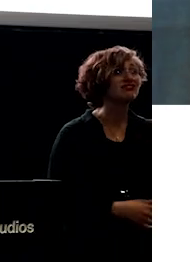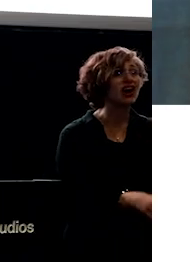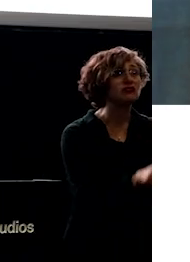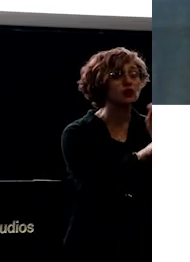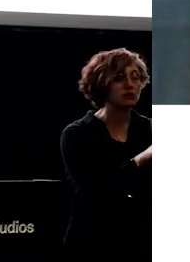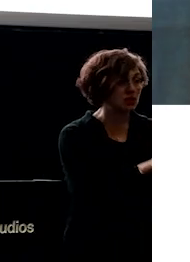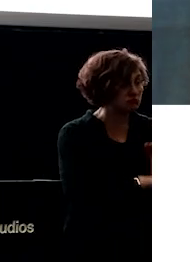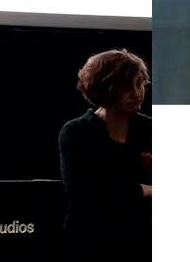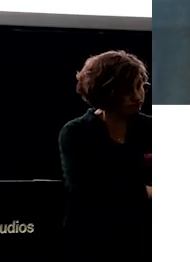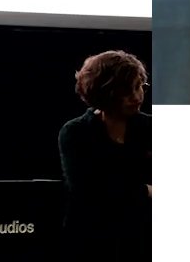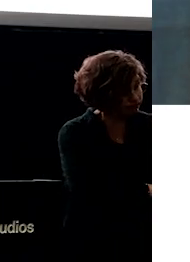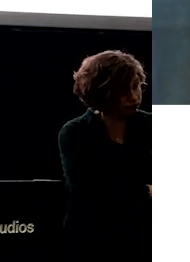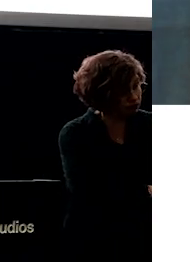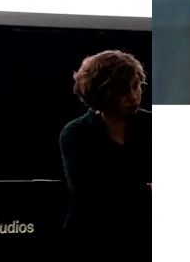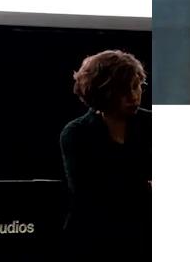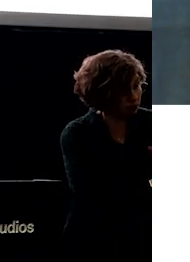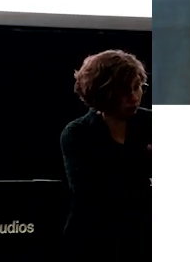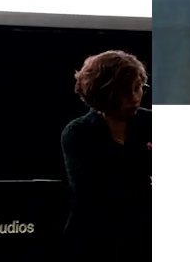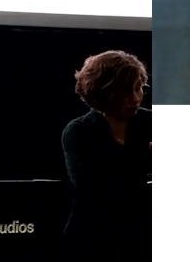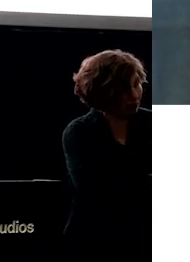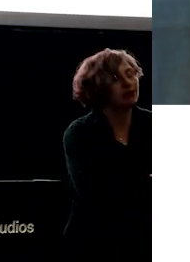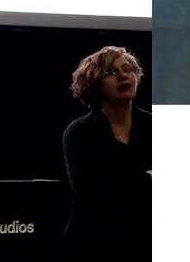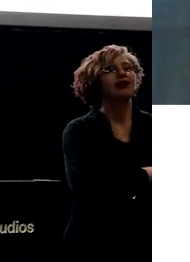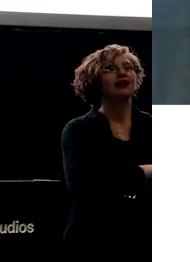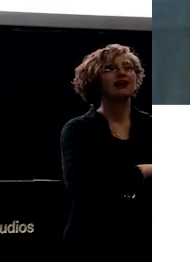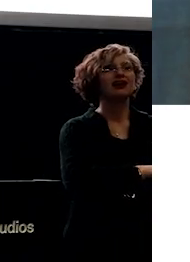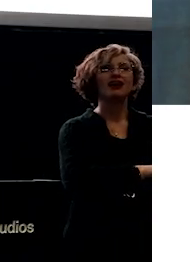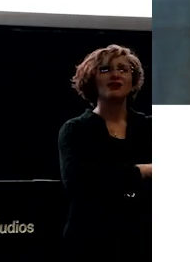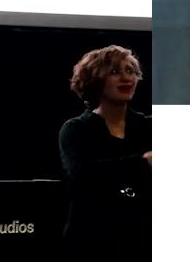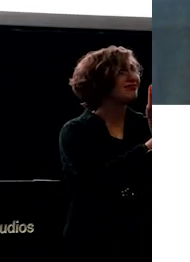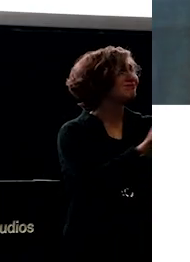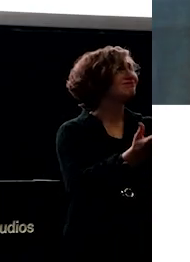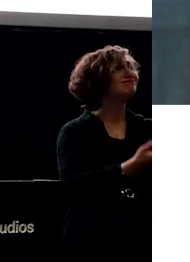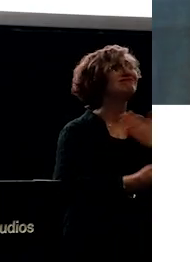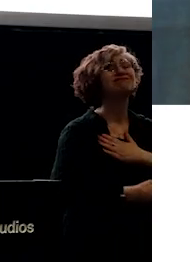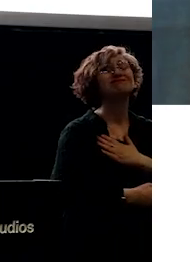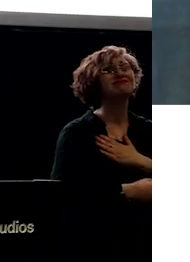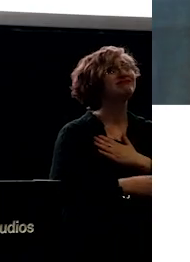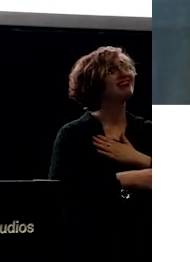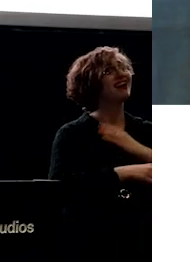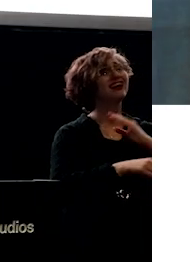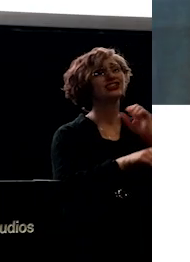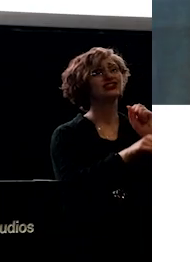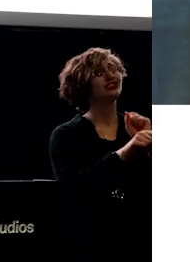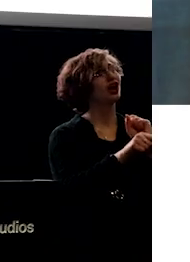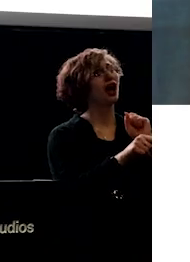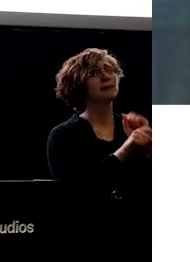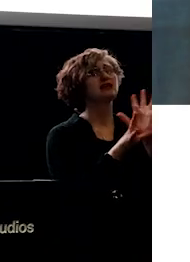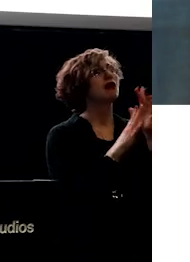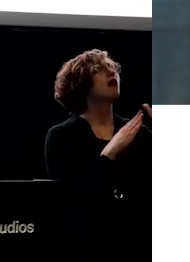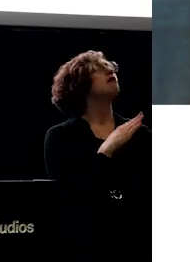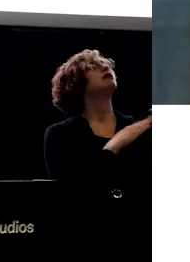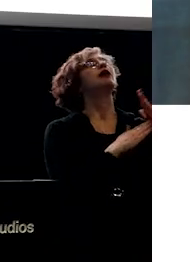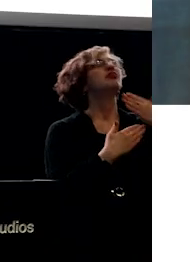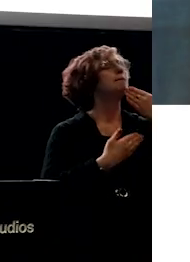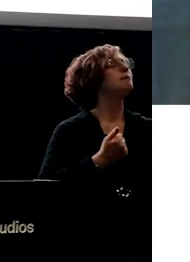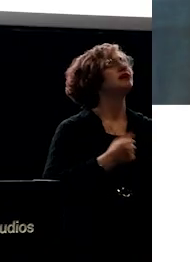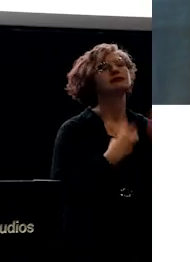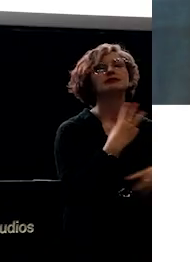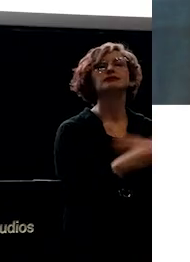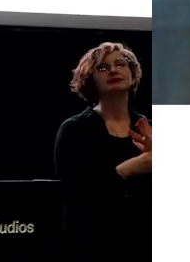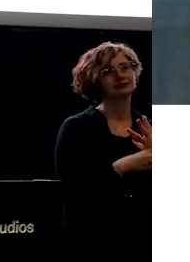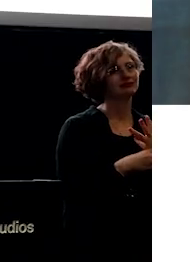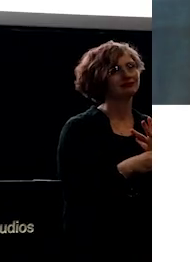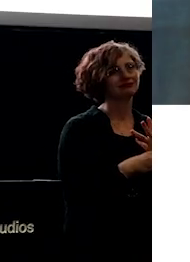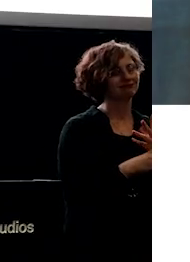have ever imagined. But like I said, I do have the greatest job in the world. I'm surrounded by the most incredible people. I've gone